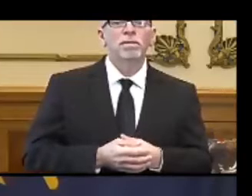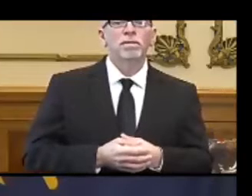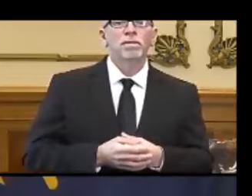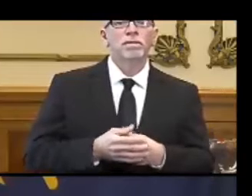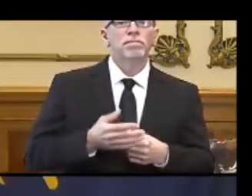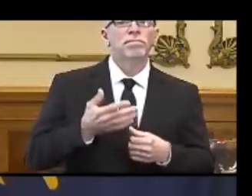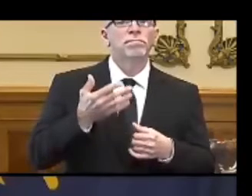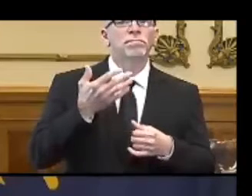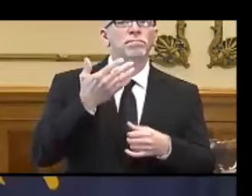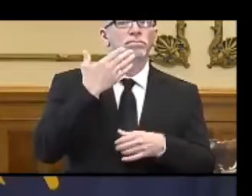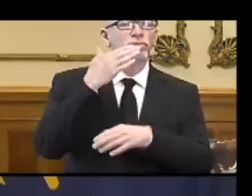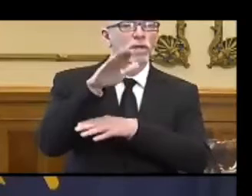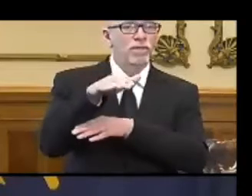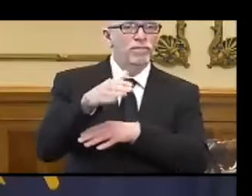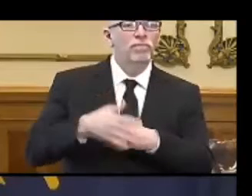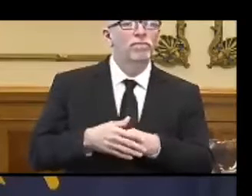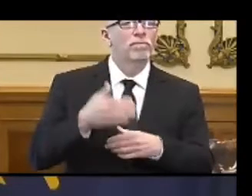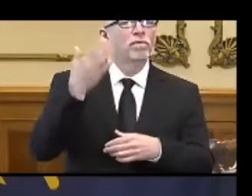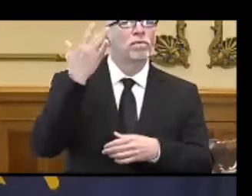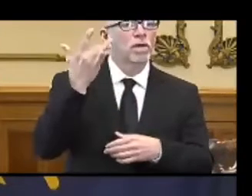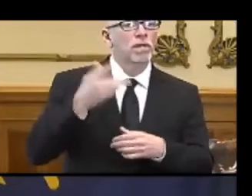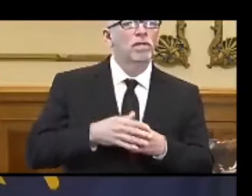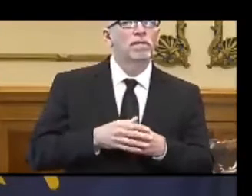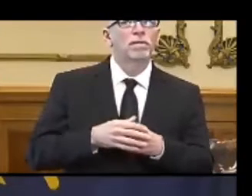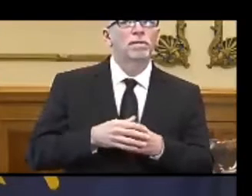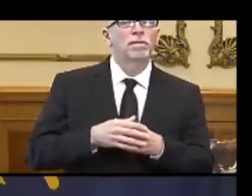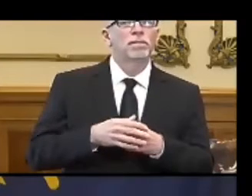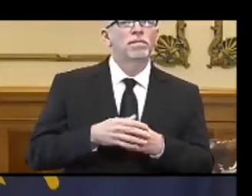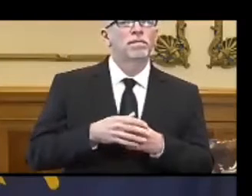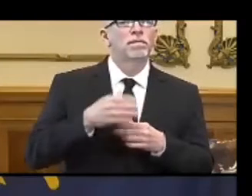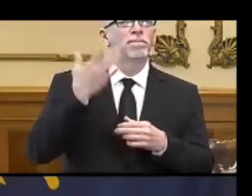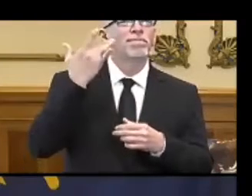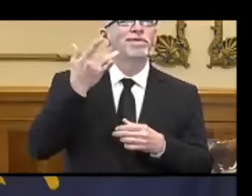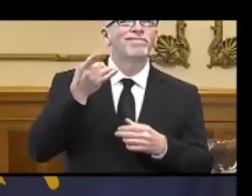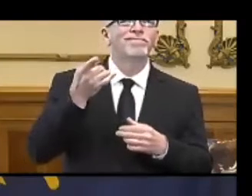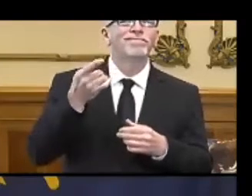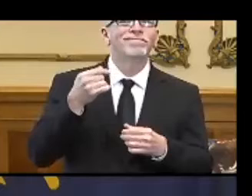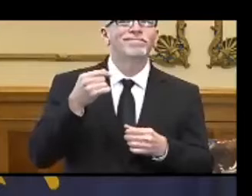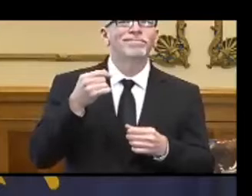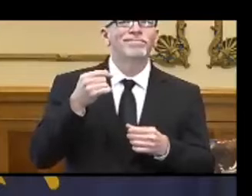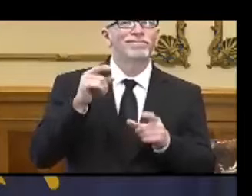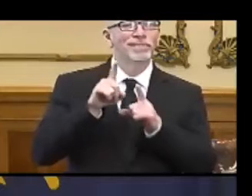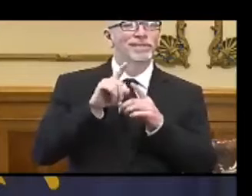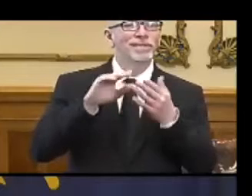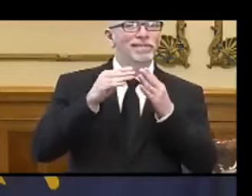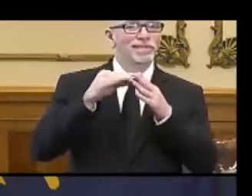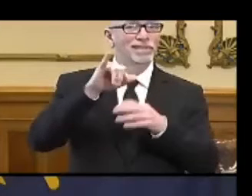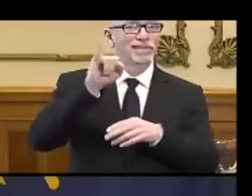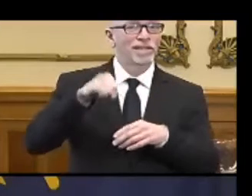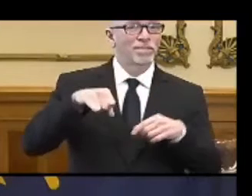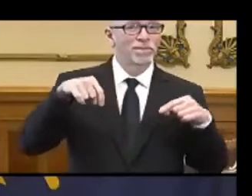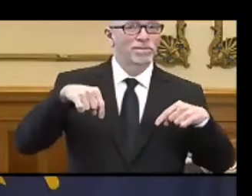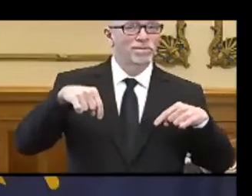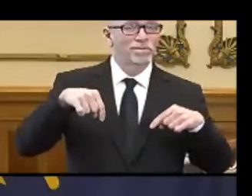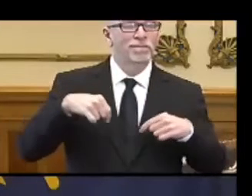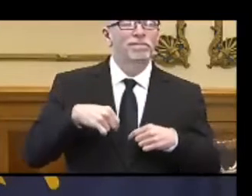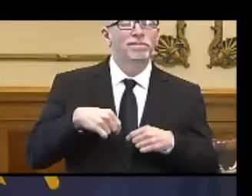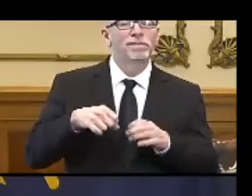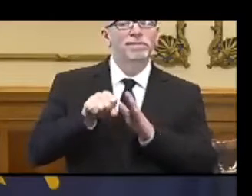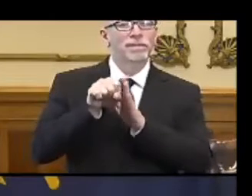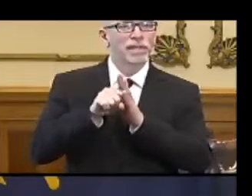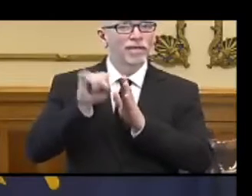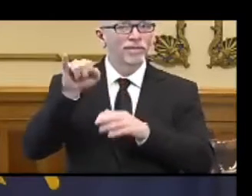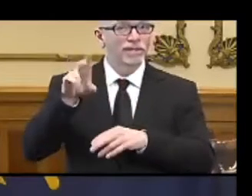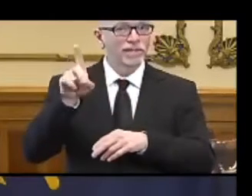afternoon. And I say that because just like the city of Indianapolis, the state of